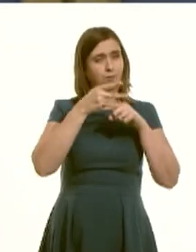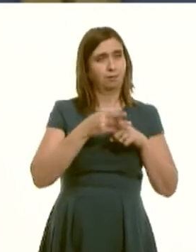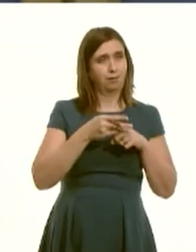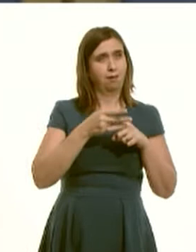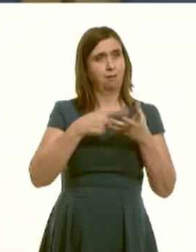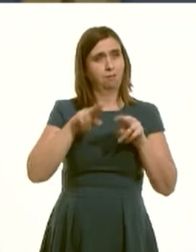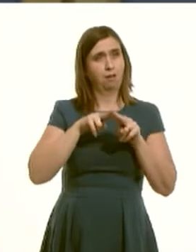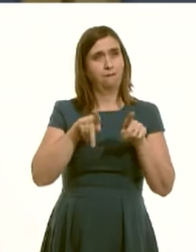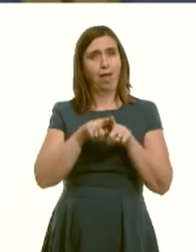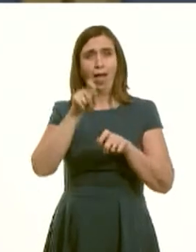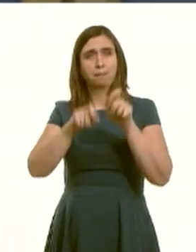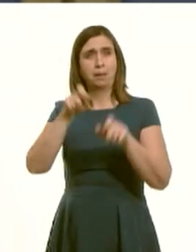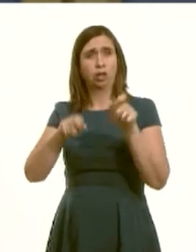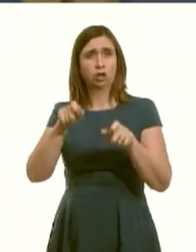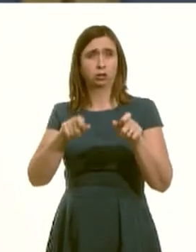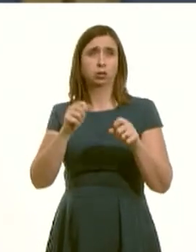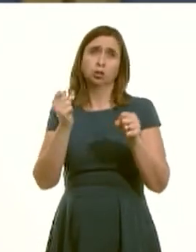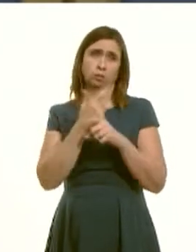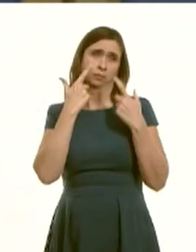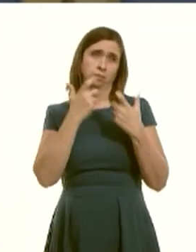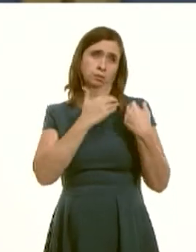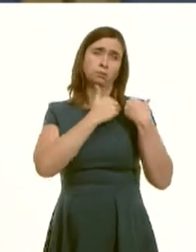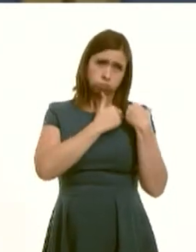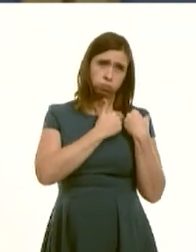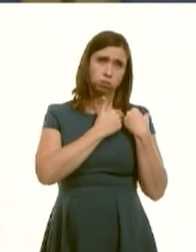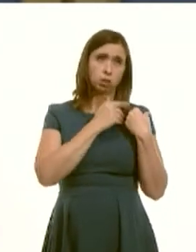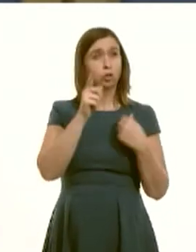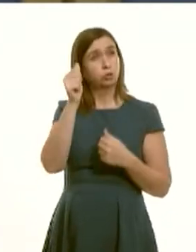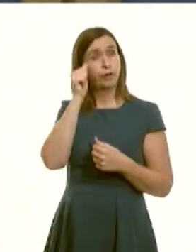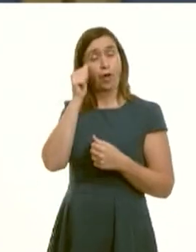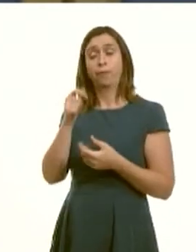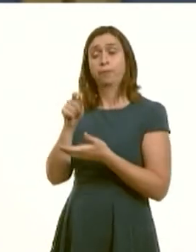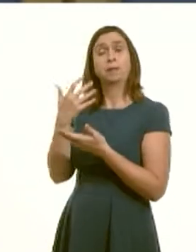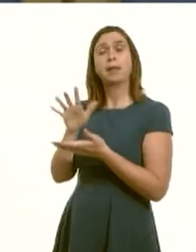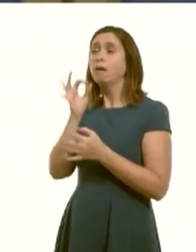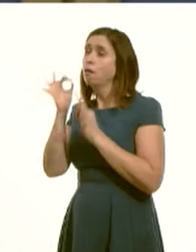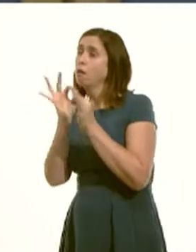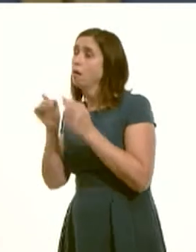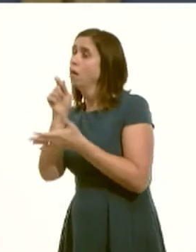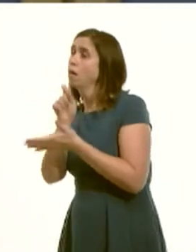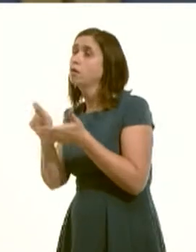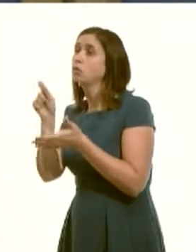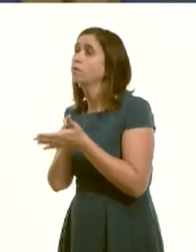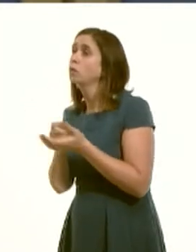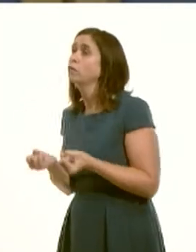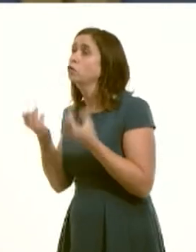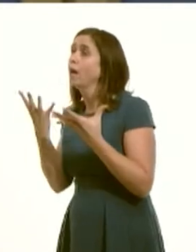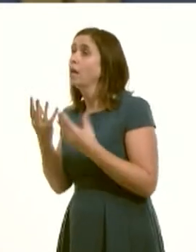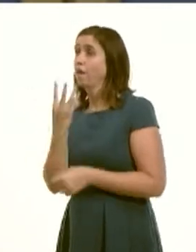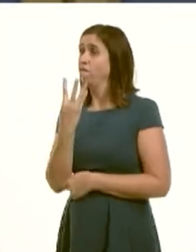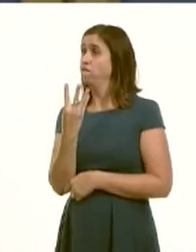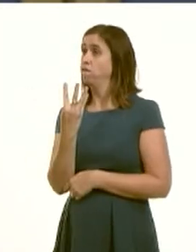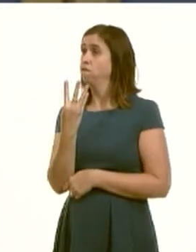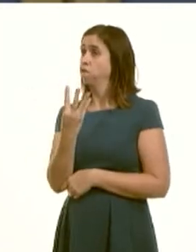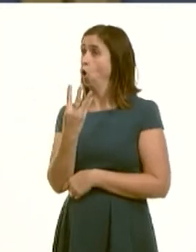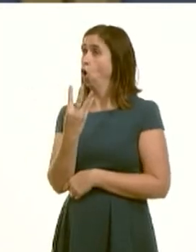the Welsh Health Service. He will be fully aware that a strike ballot resulted in 4-1 in favour